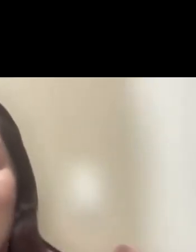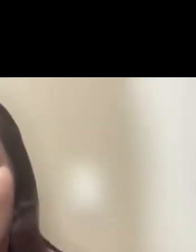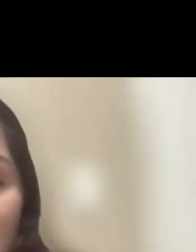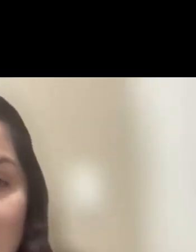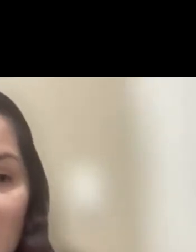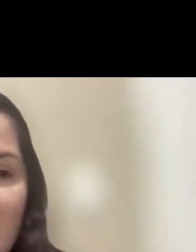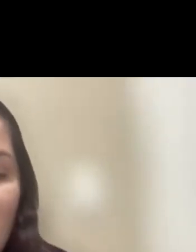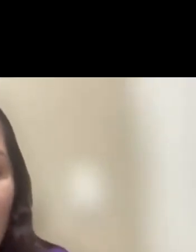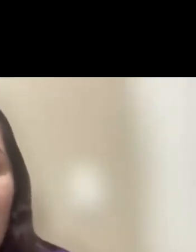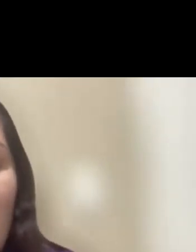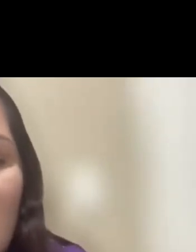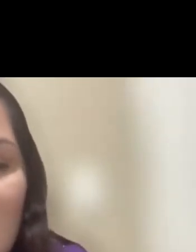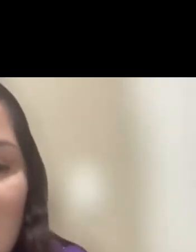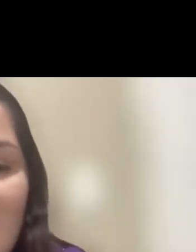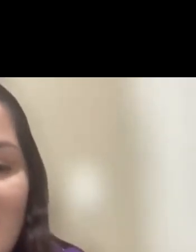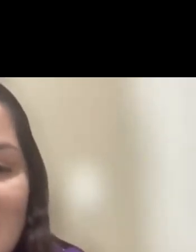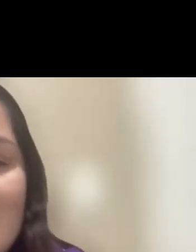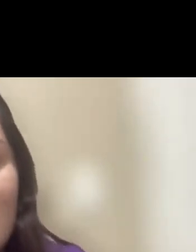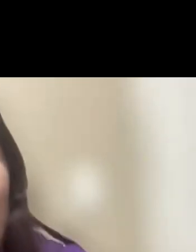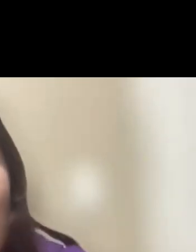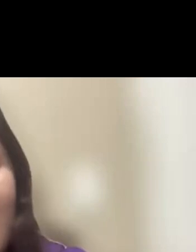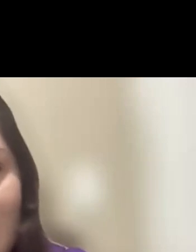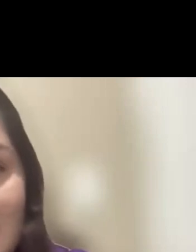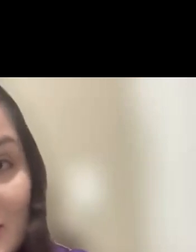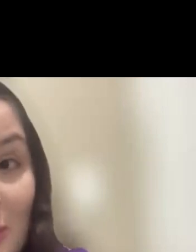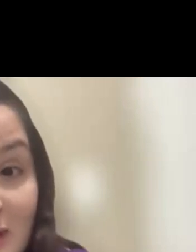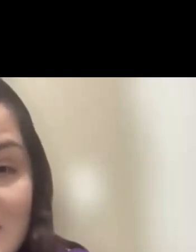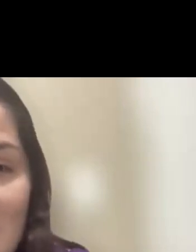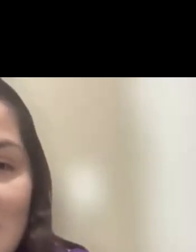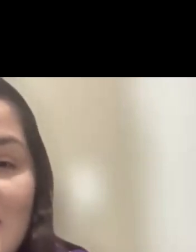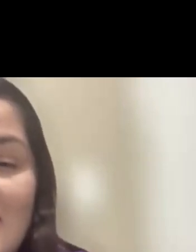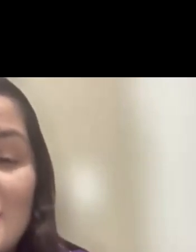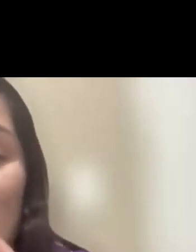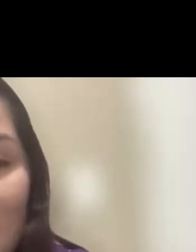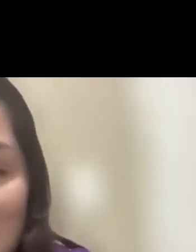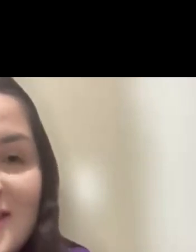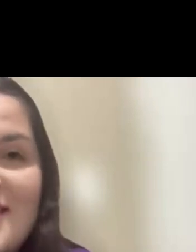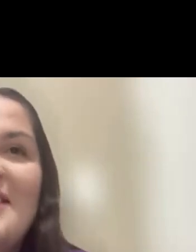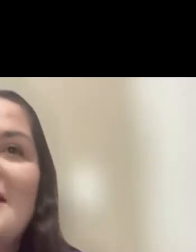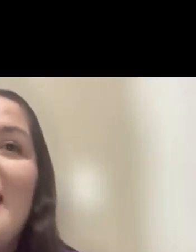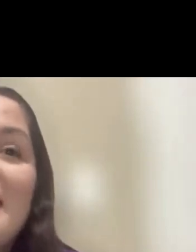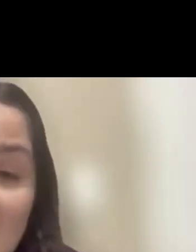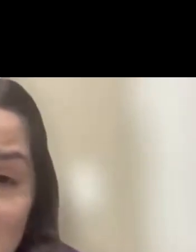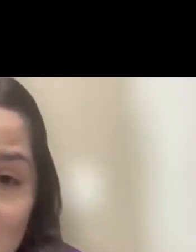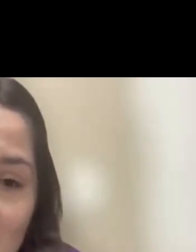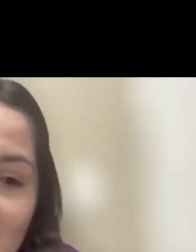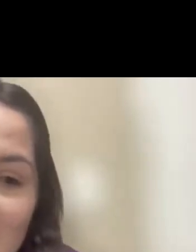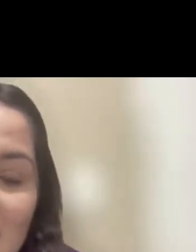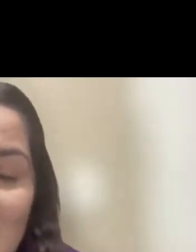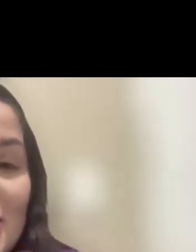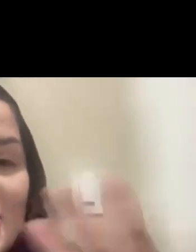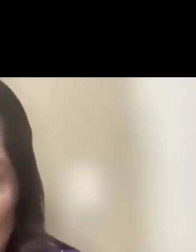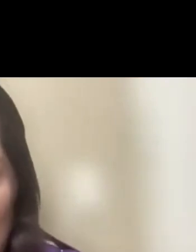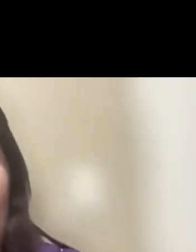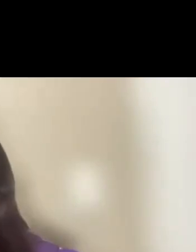know what the next steps were. Um, I think this just goes back to like the importance. If I would have had just one person like kind of guiding me,